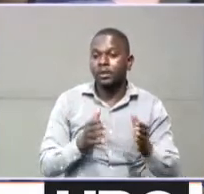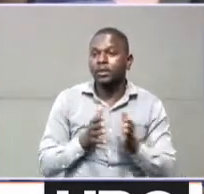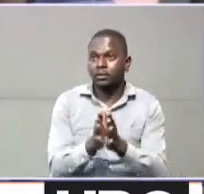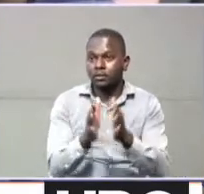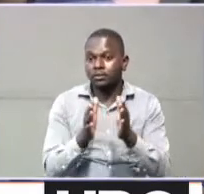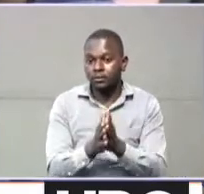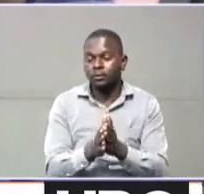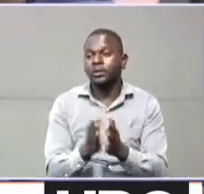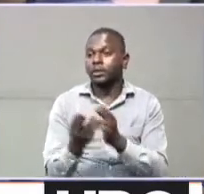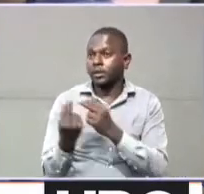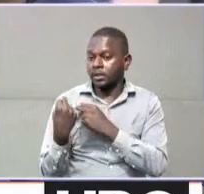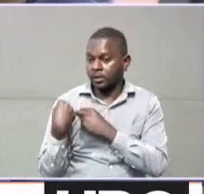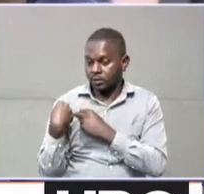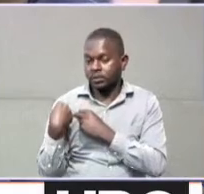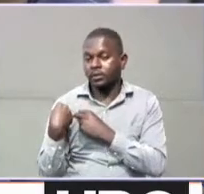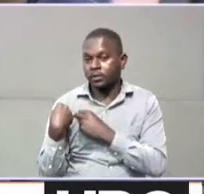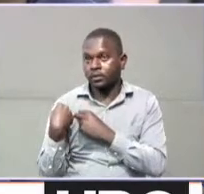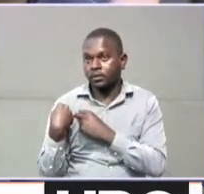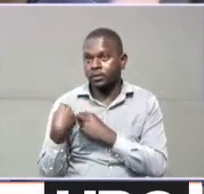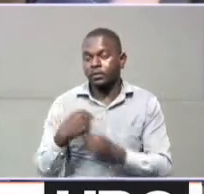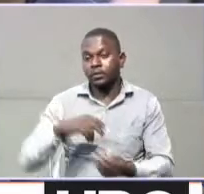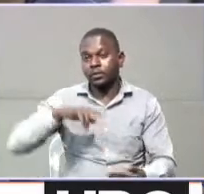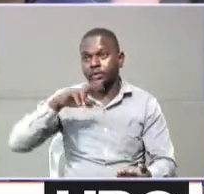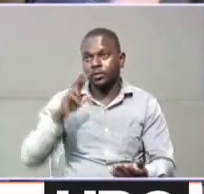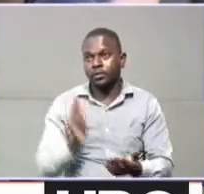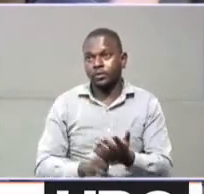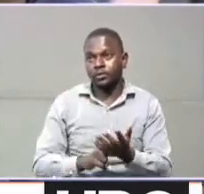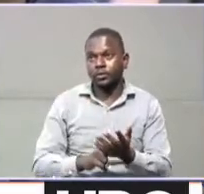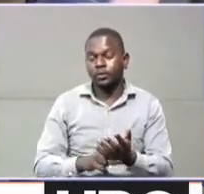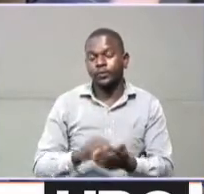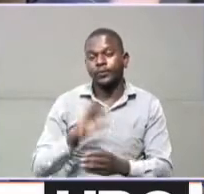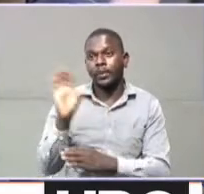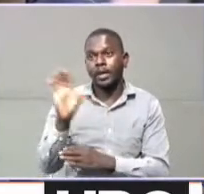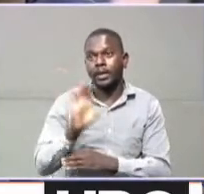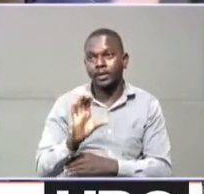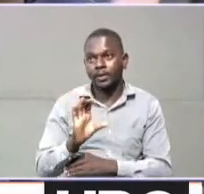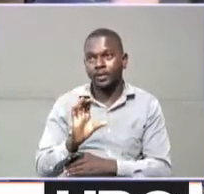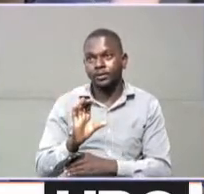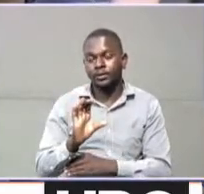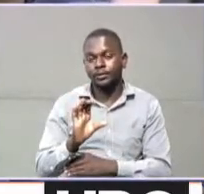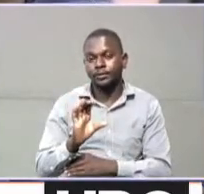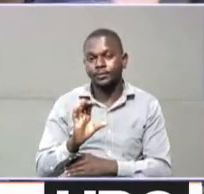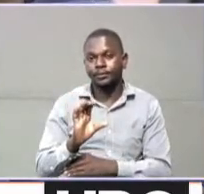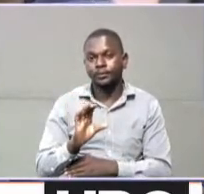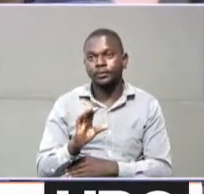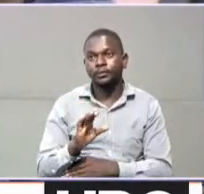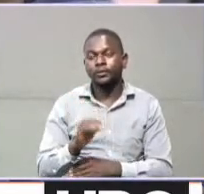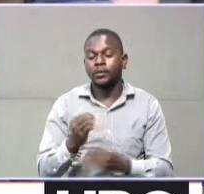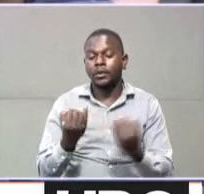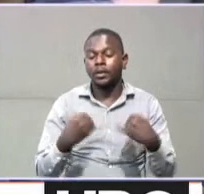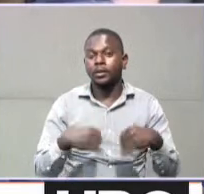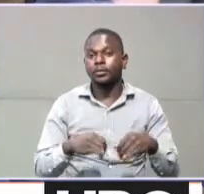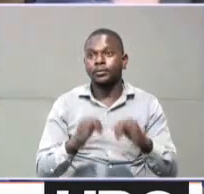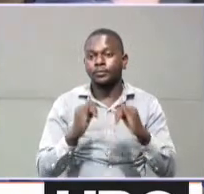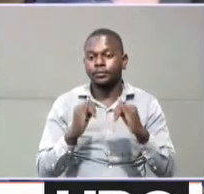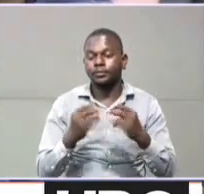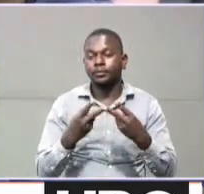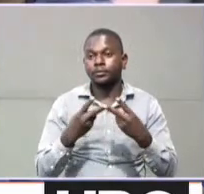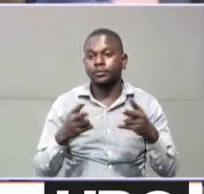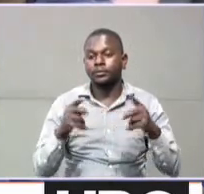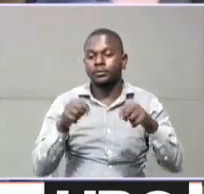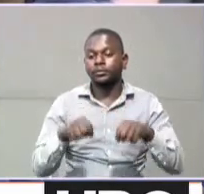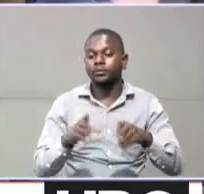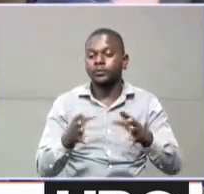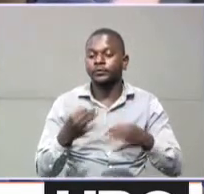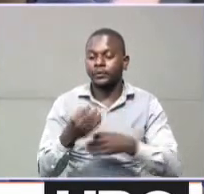out roles and responsibilities was adopted by cabinet its implementation started this